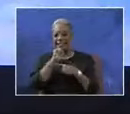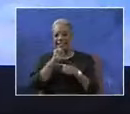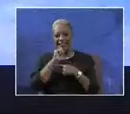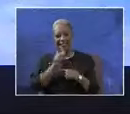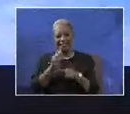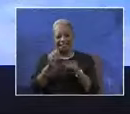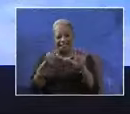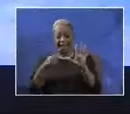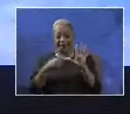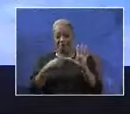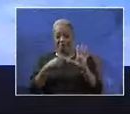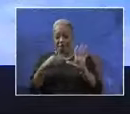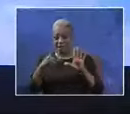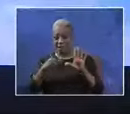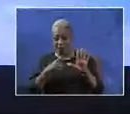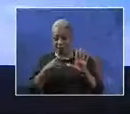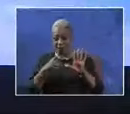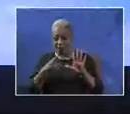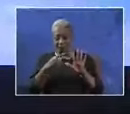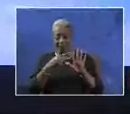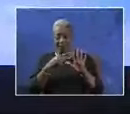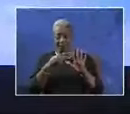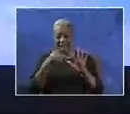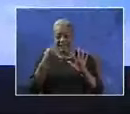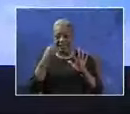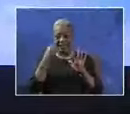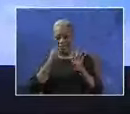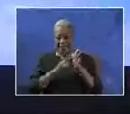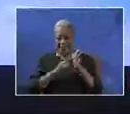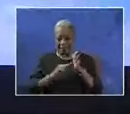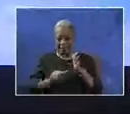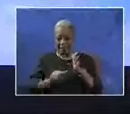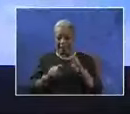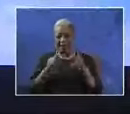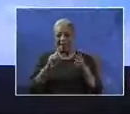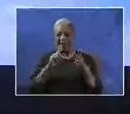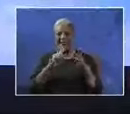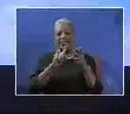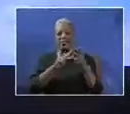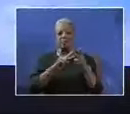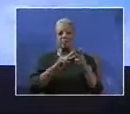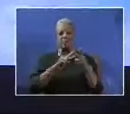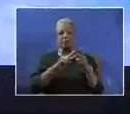us and inspect us and correct us and perfect us, but God uses trouble to protect us.